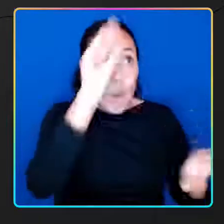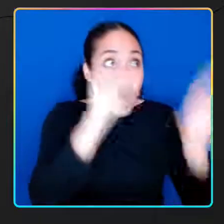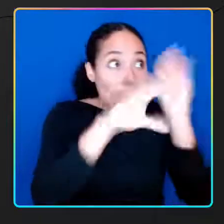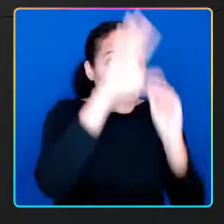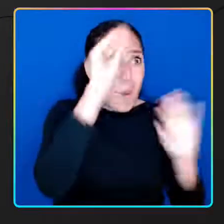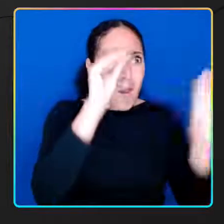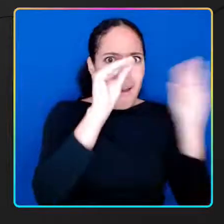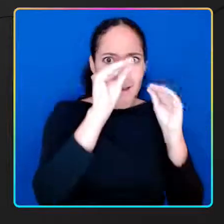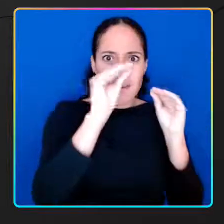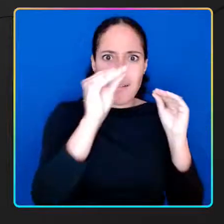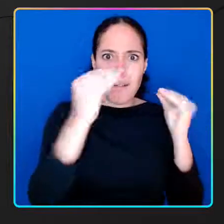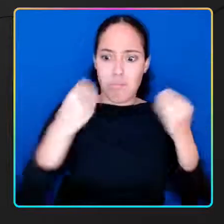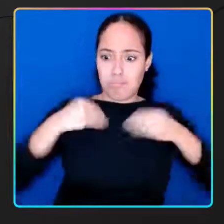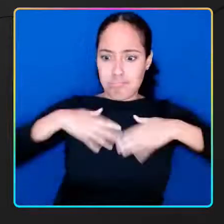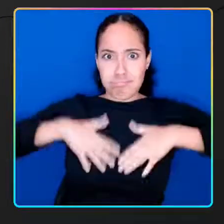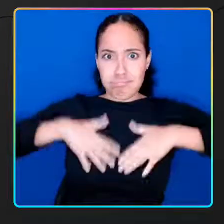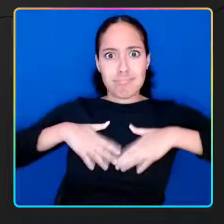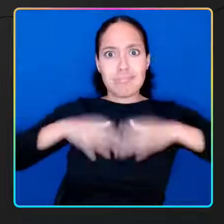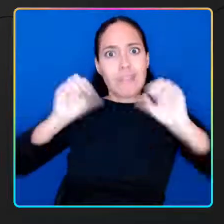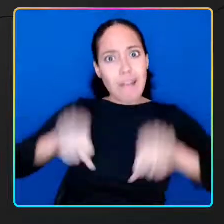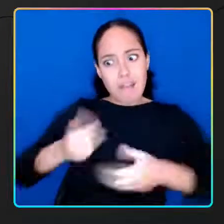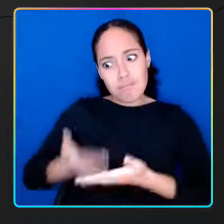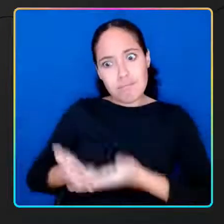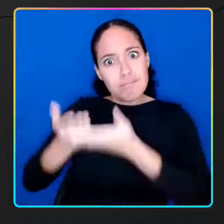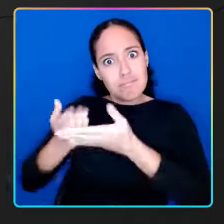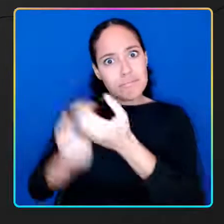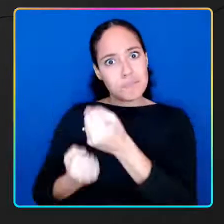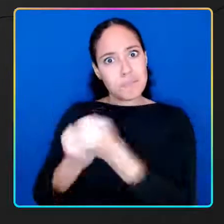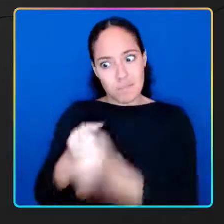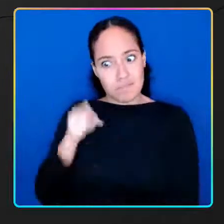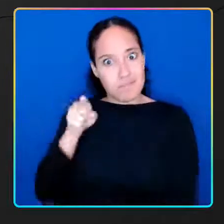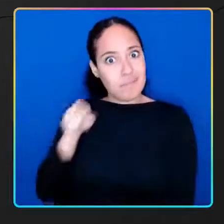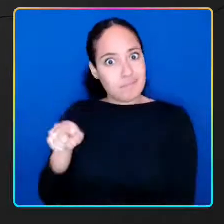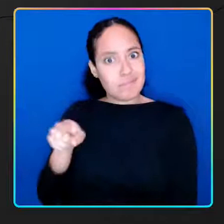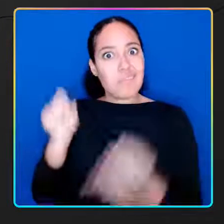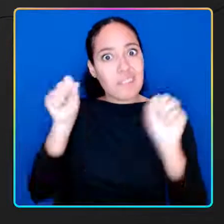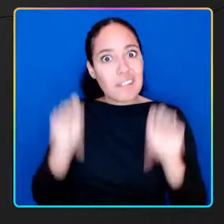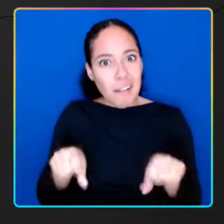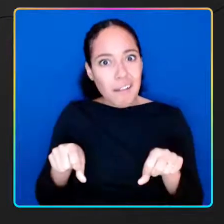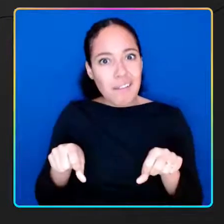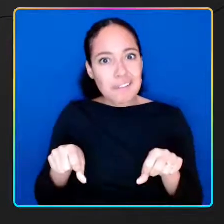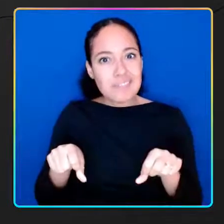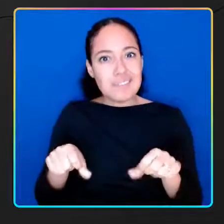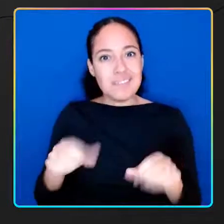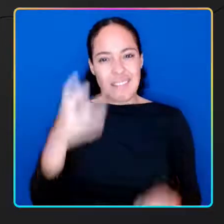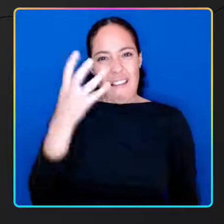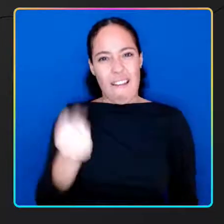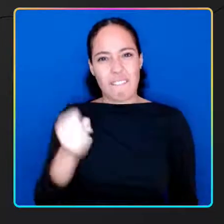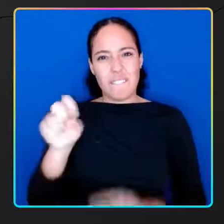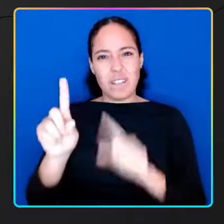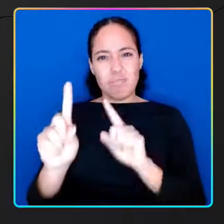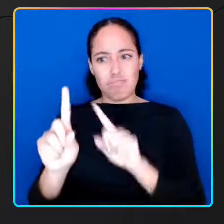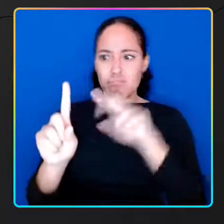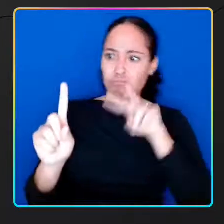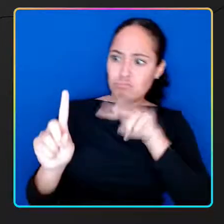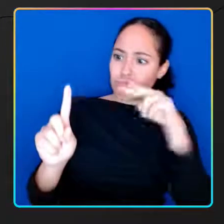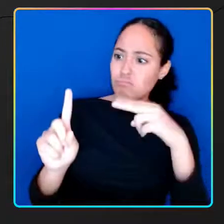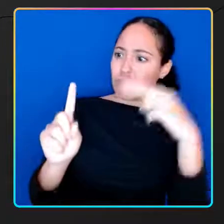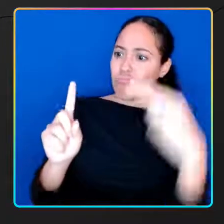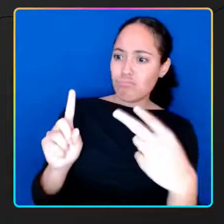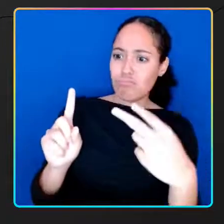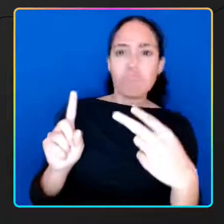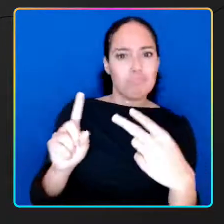else, it gives you a different perspective that other people in the field may not have. So I definitely think that